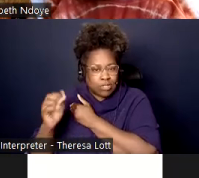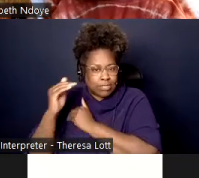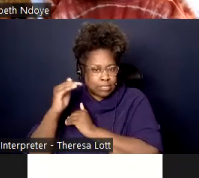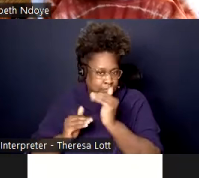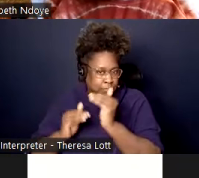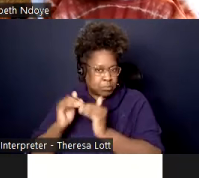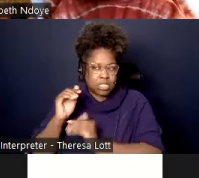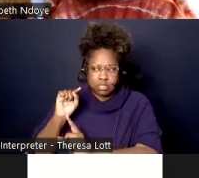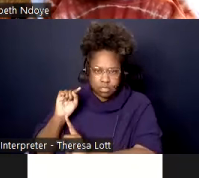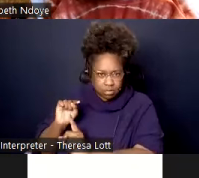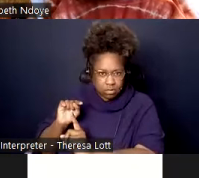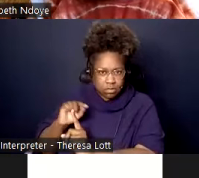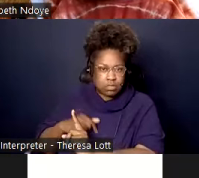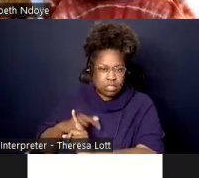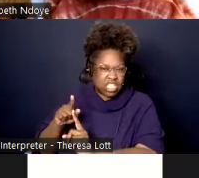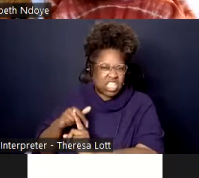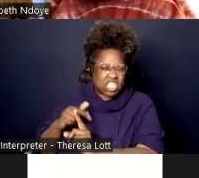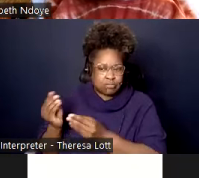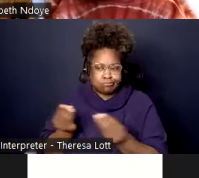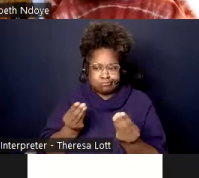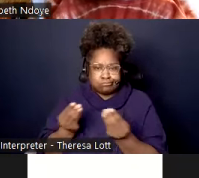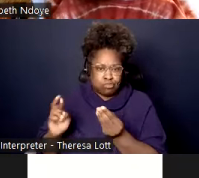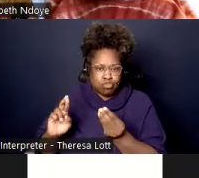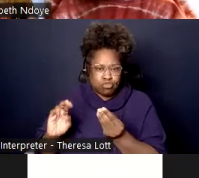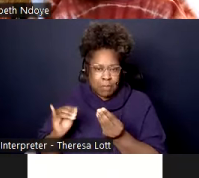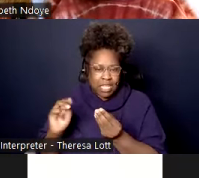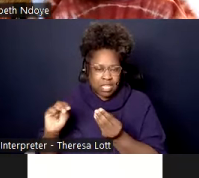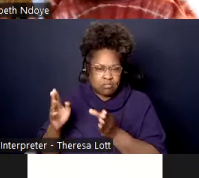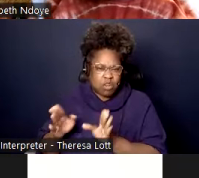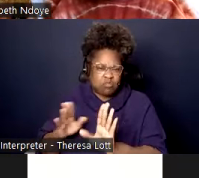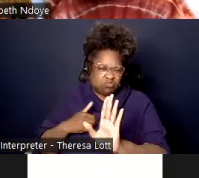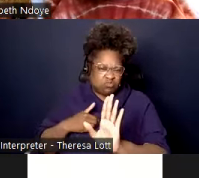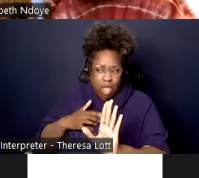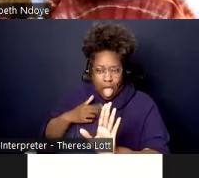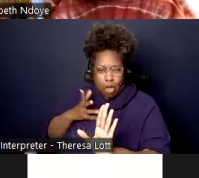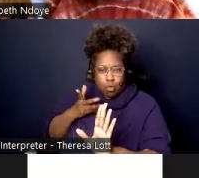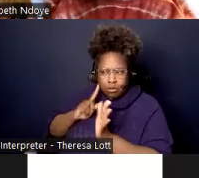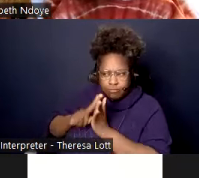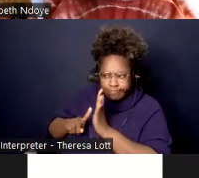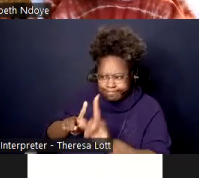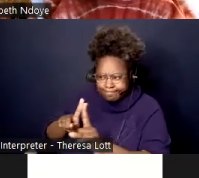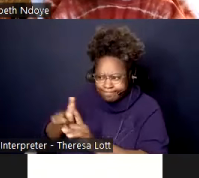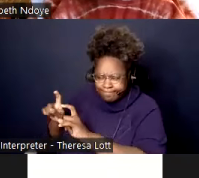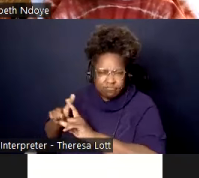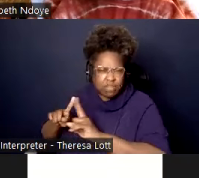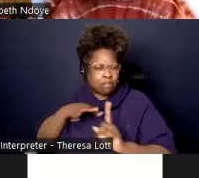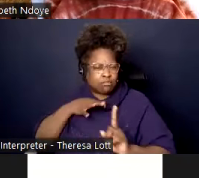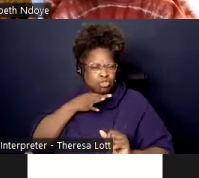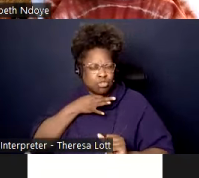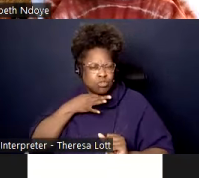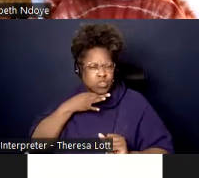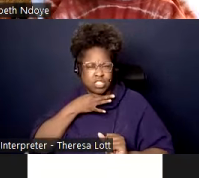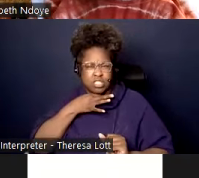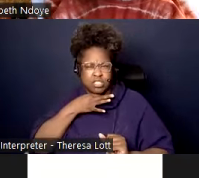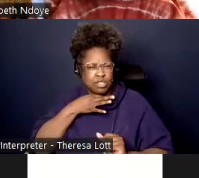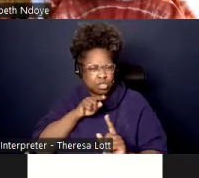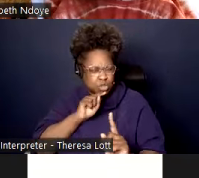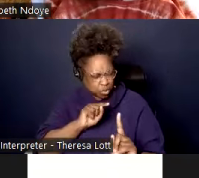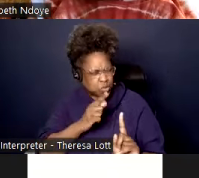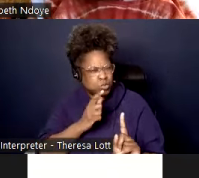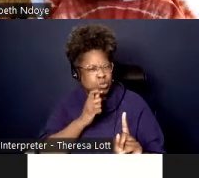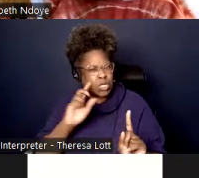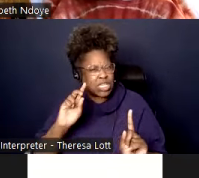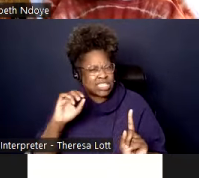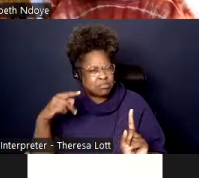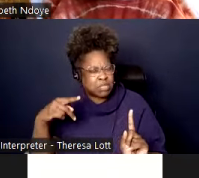And he's a site remediation person. So I'll follow up on my end, but I'm very curious as to who at DEP and